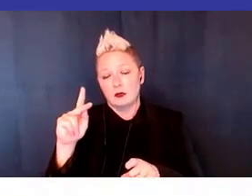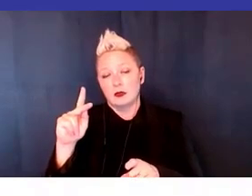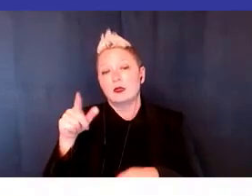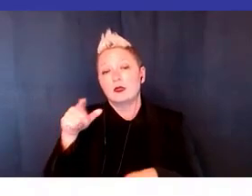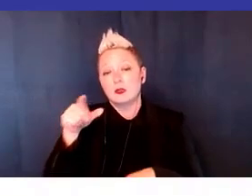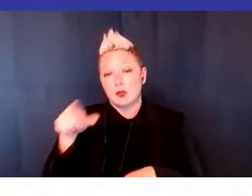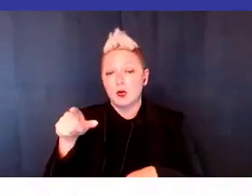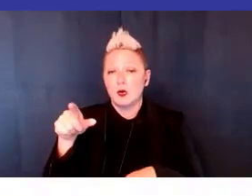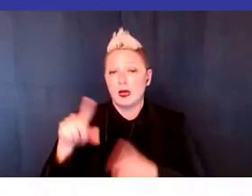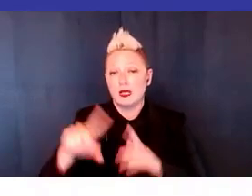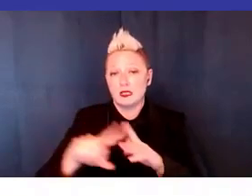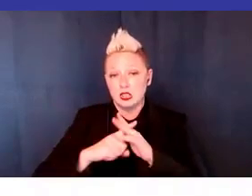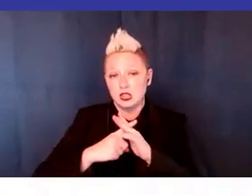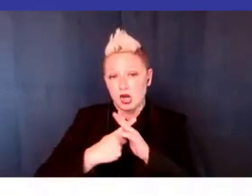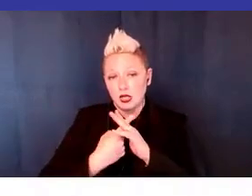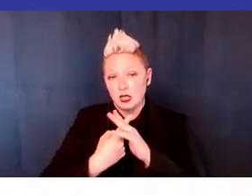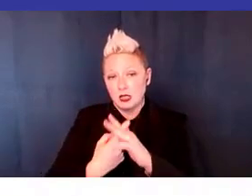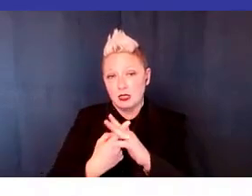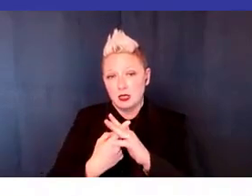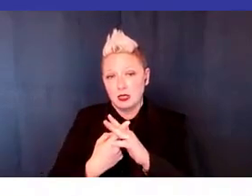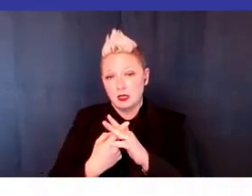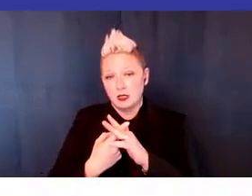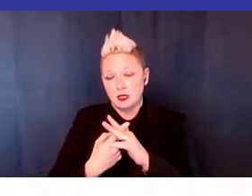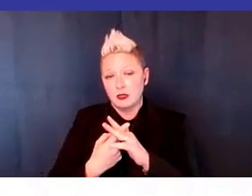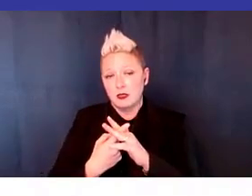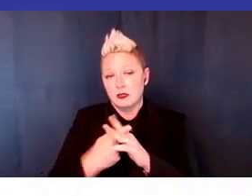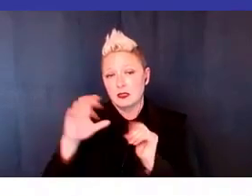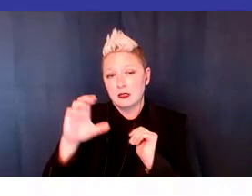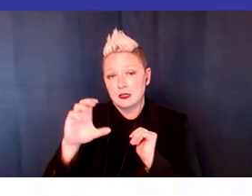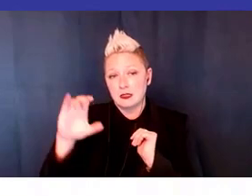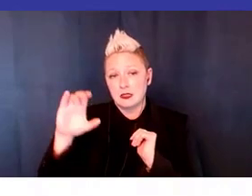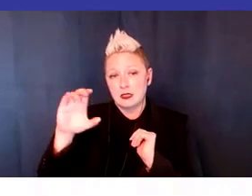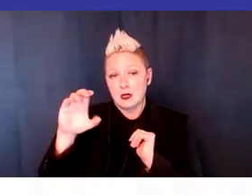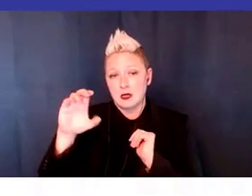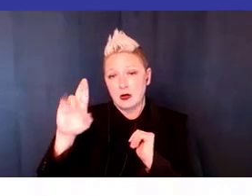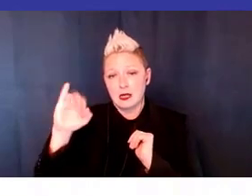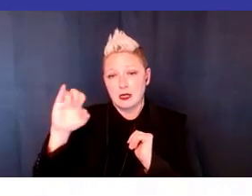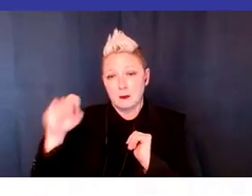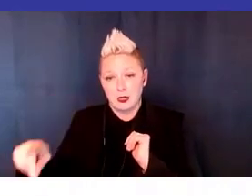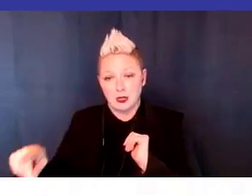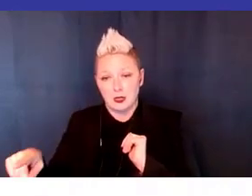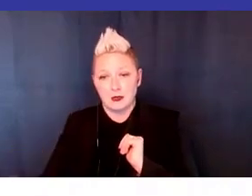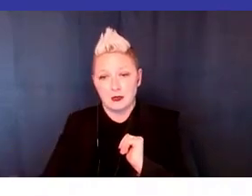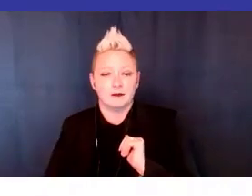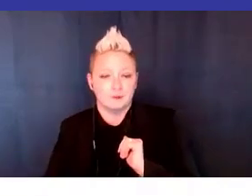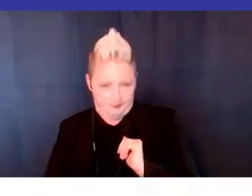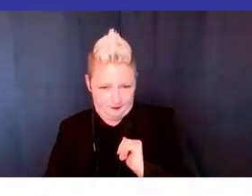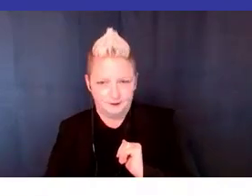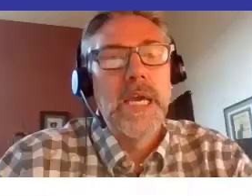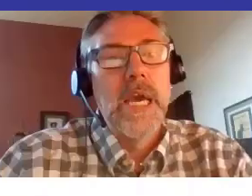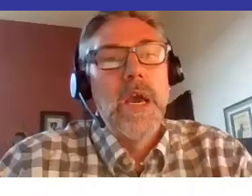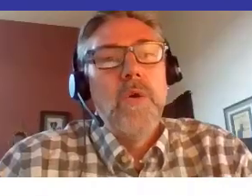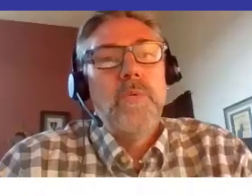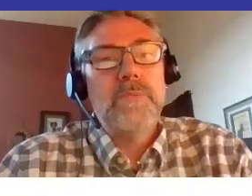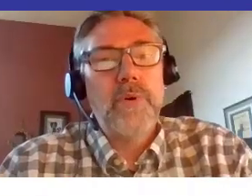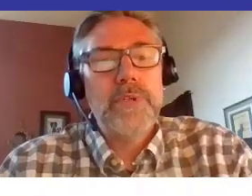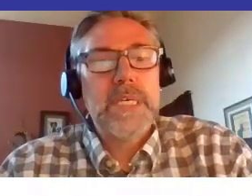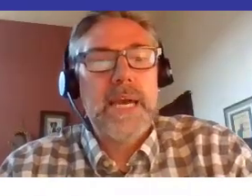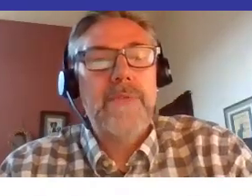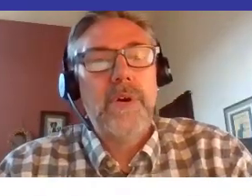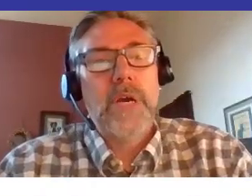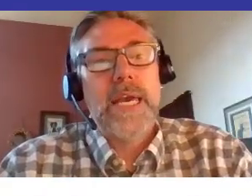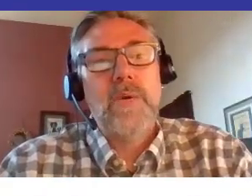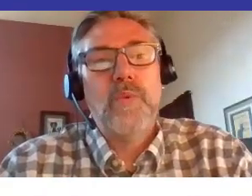It started with the CCR IEP trainings from 2016 through 2020. We